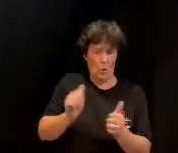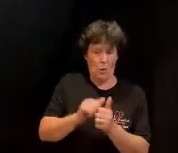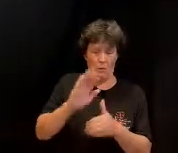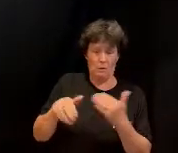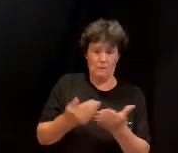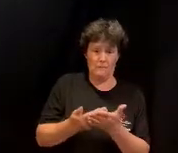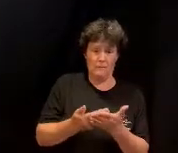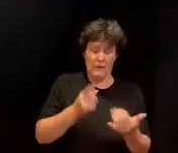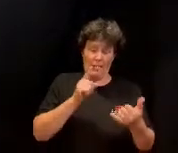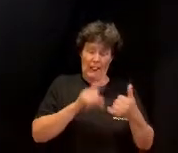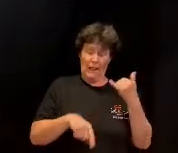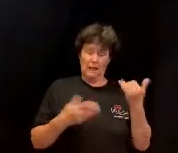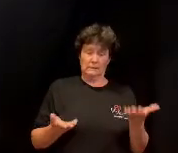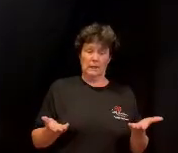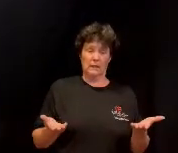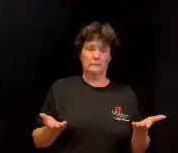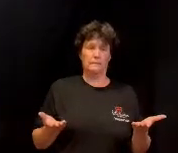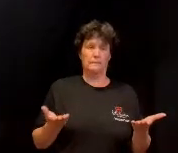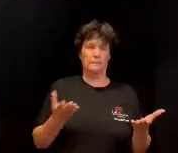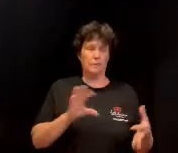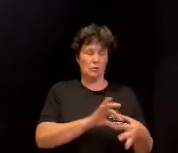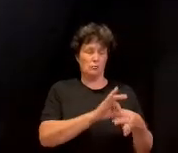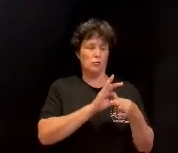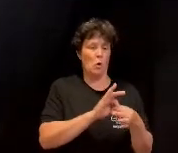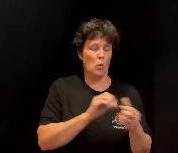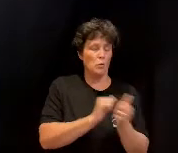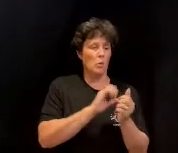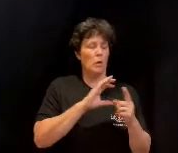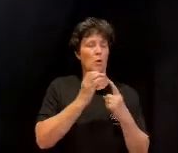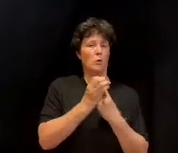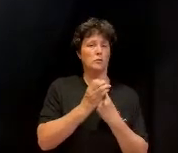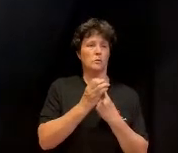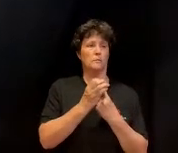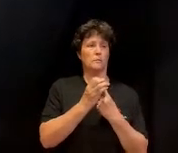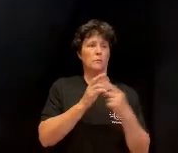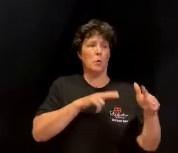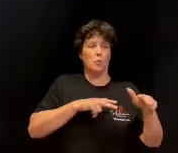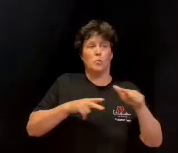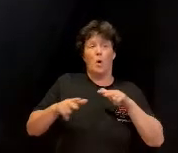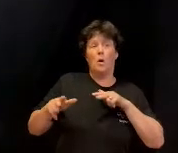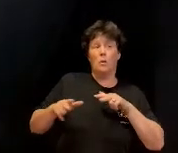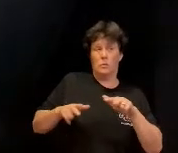And the last thing is this, engage in a culture. Walk